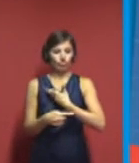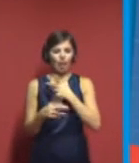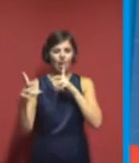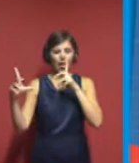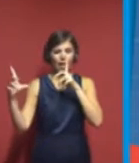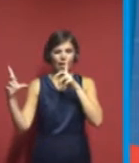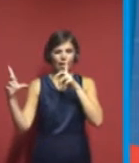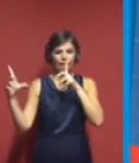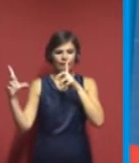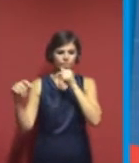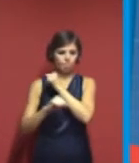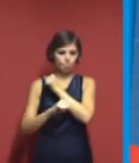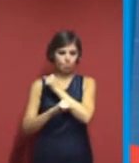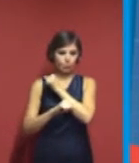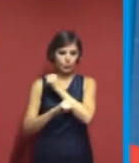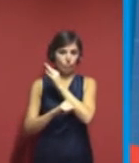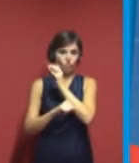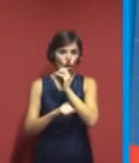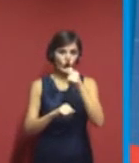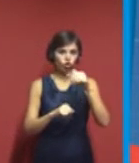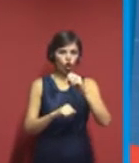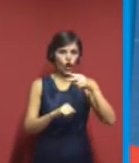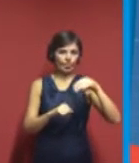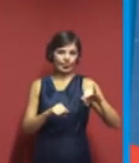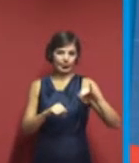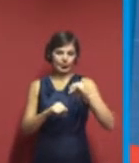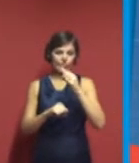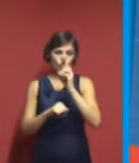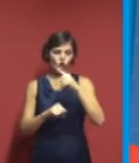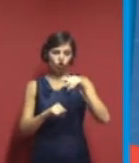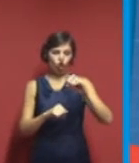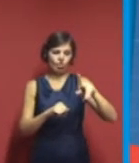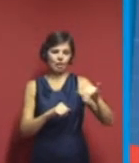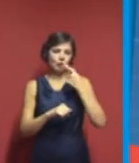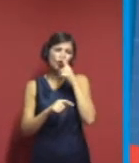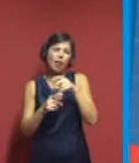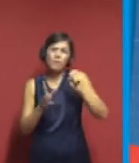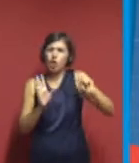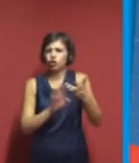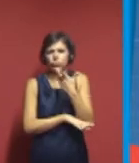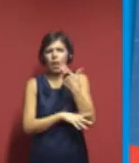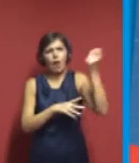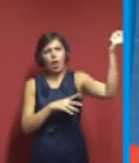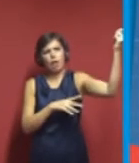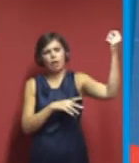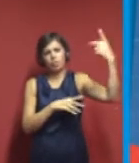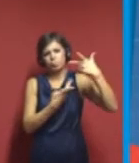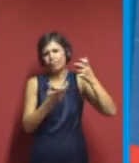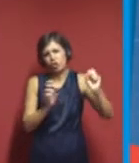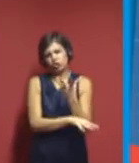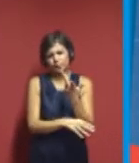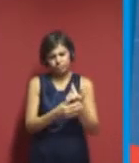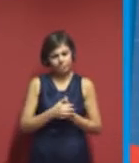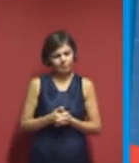just go with the speed of light, and I'm just able to calculate the distance between the object and the 3D LiDAR.